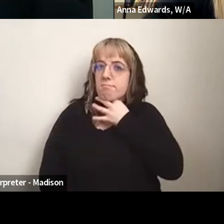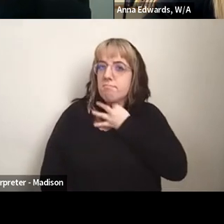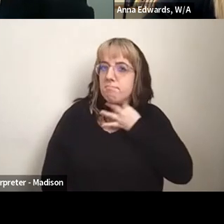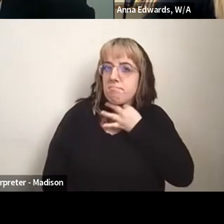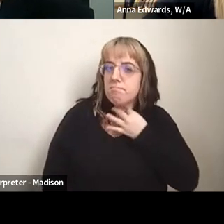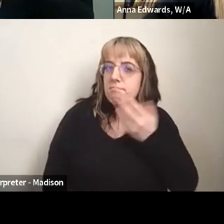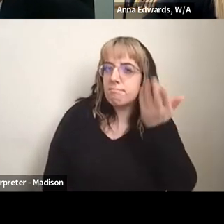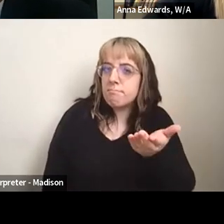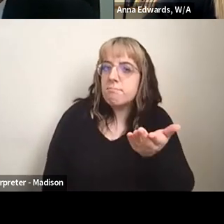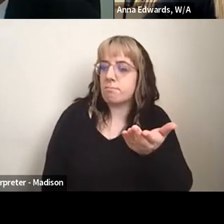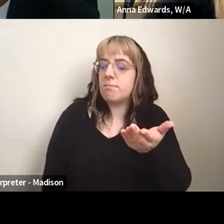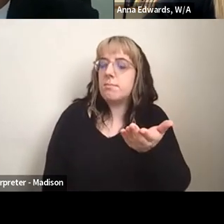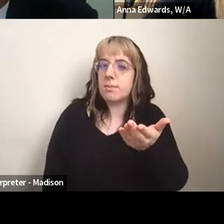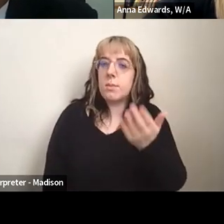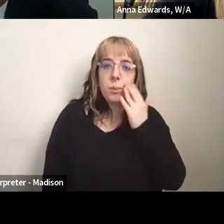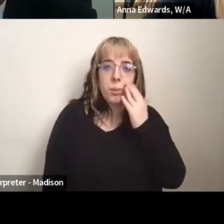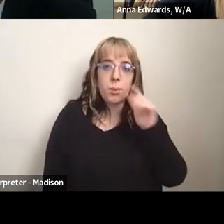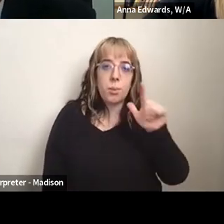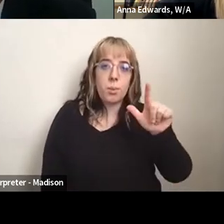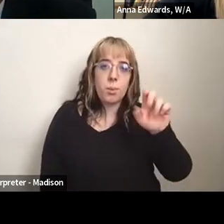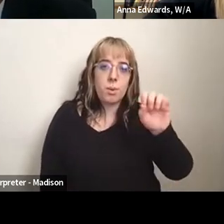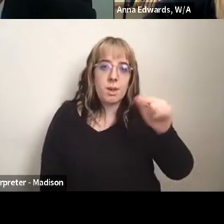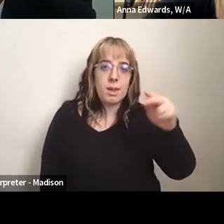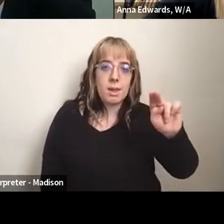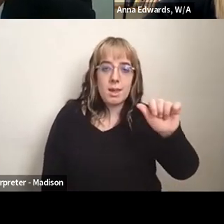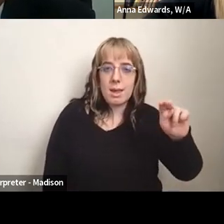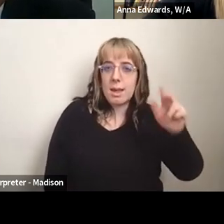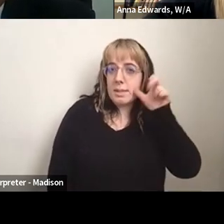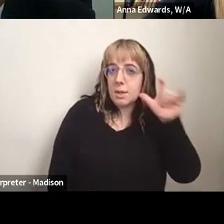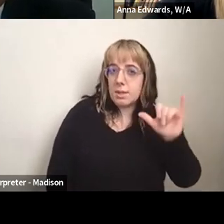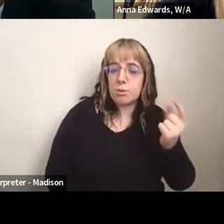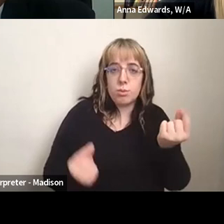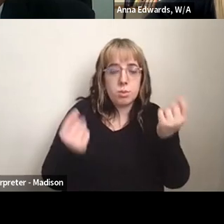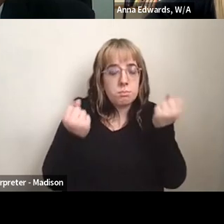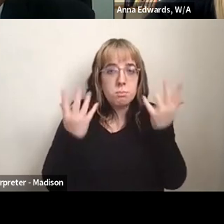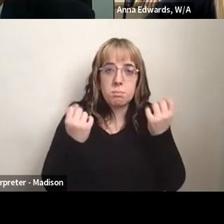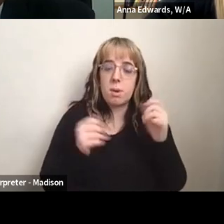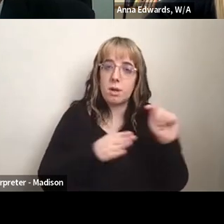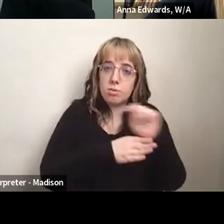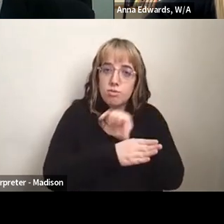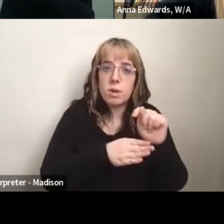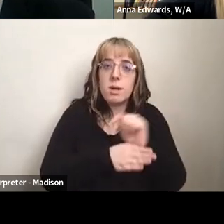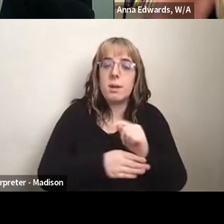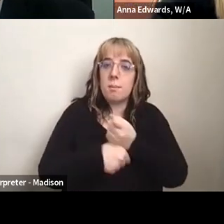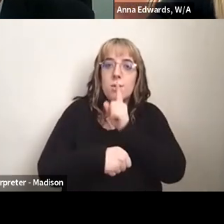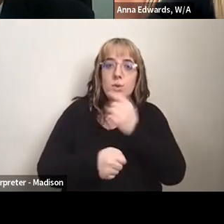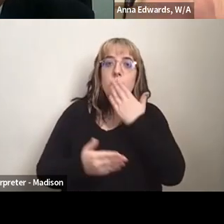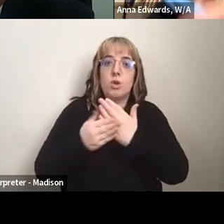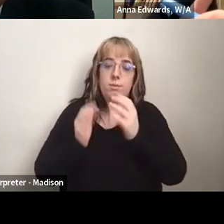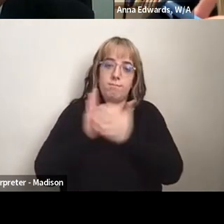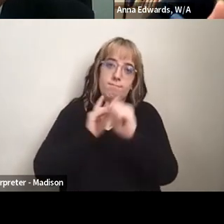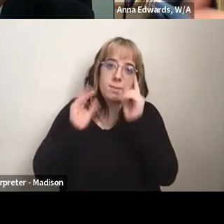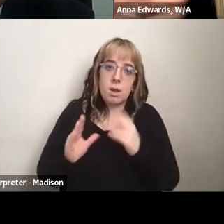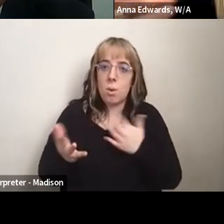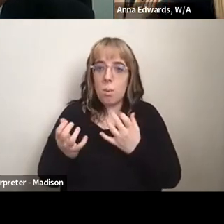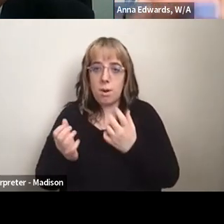know, Leanne, it sounds like you've done a lot of training to make sure that that educators are bought in, but would love to hear from you on that.